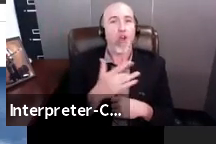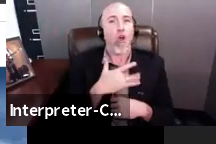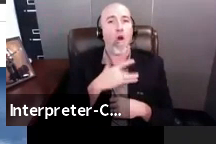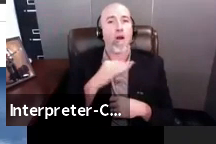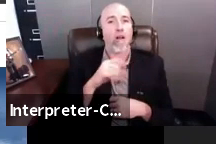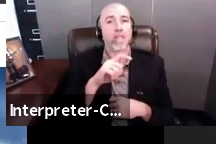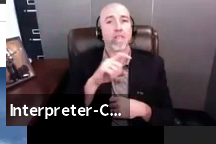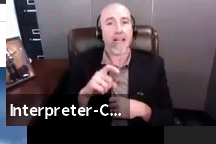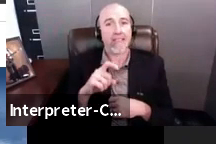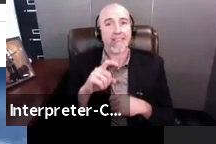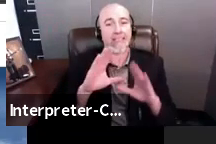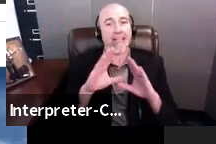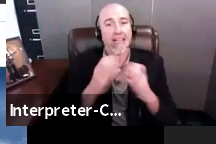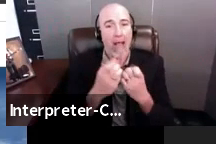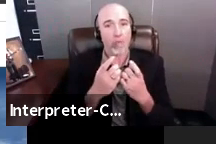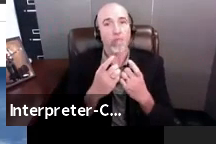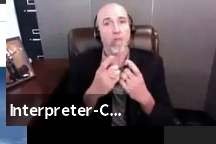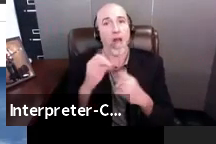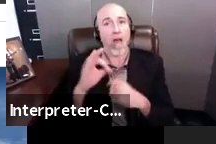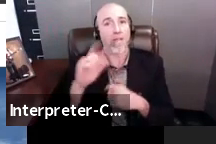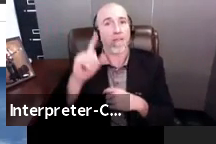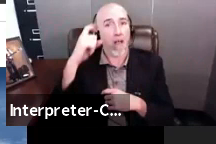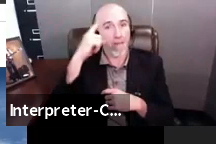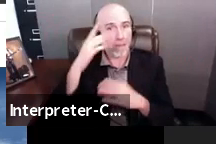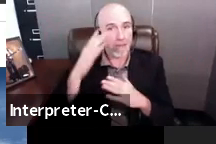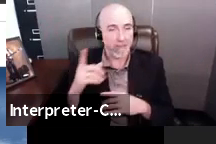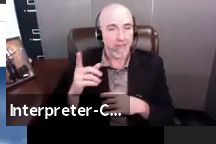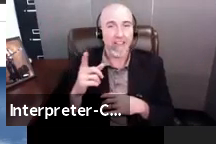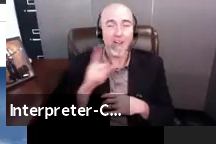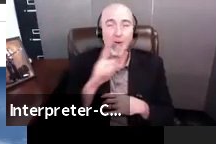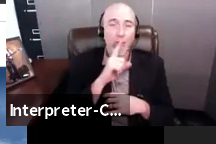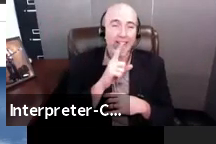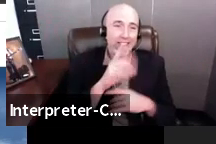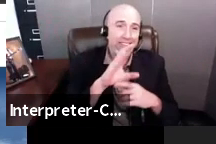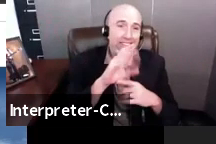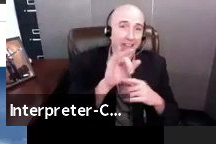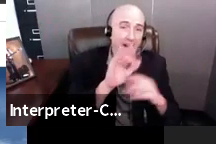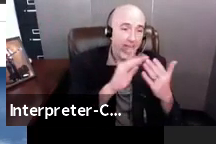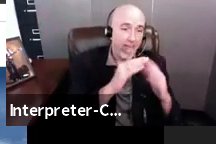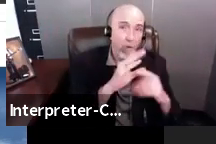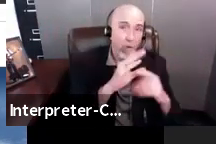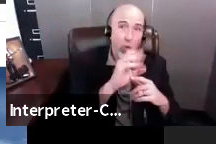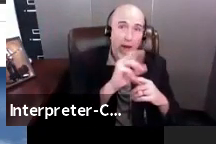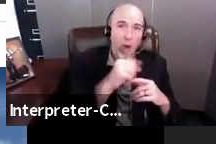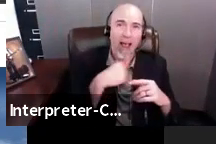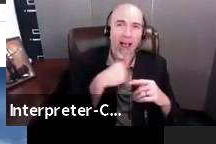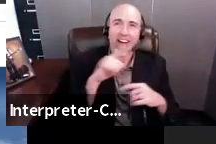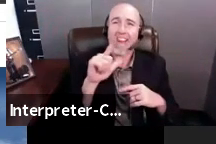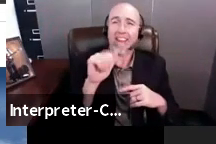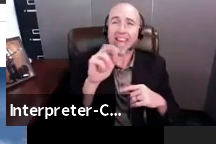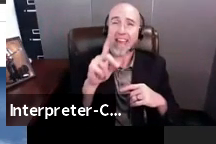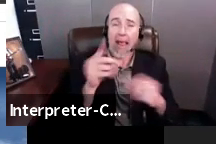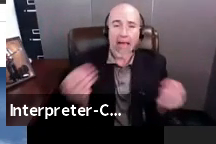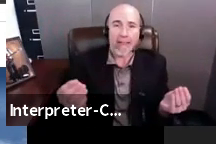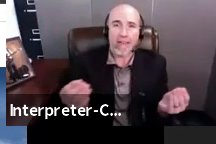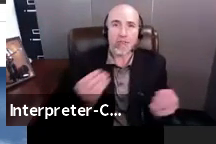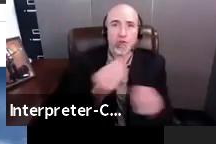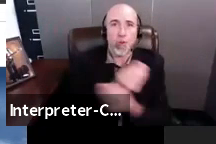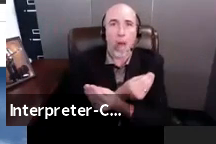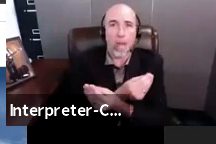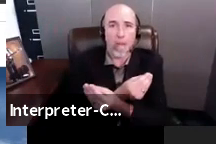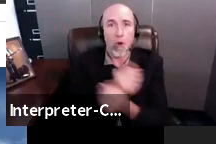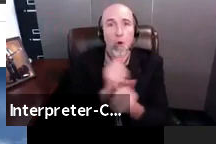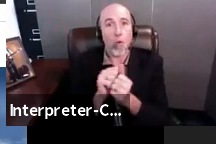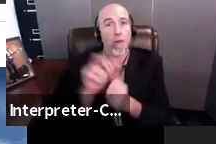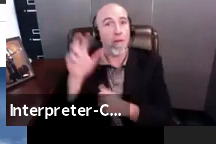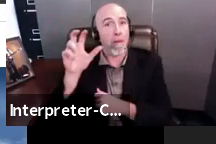of Governments, mainly just the city of Waco, did a land swap with Baylor